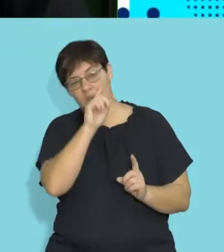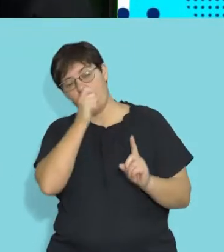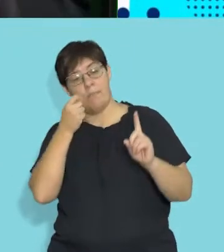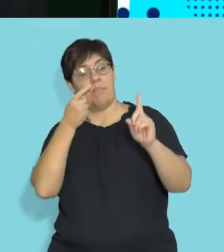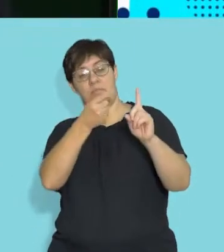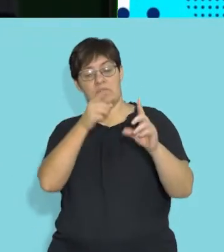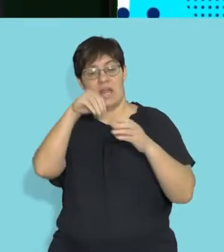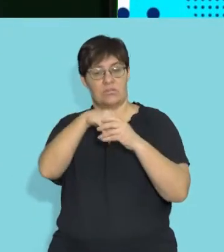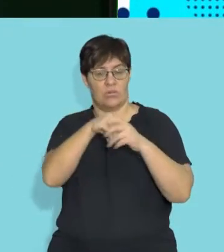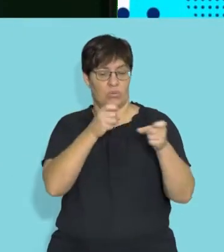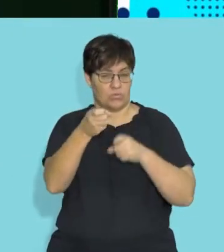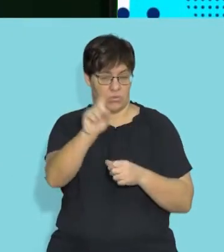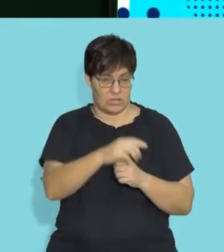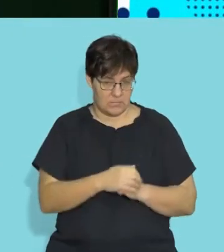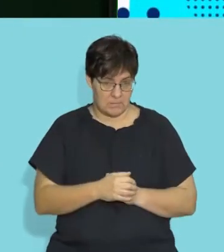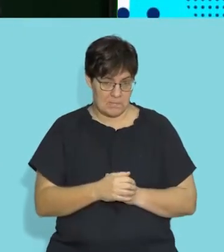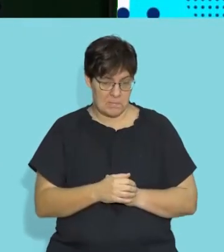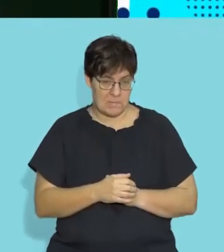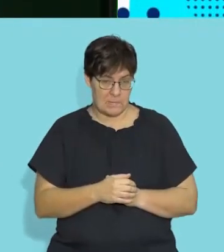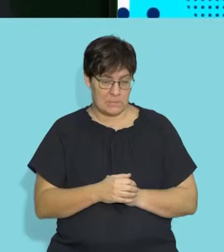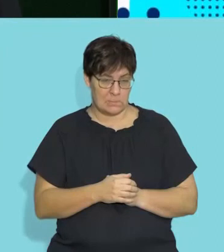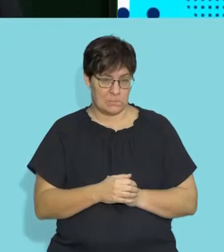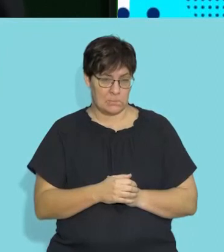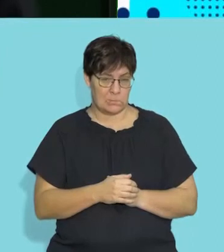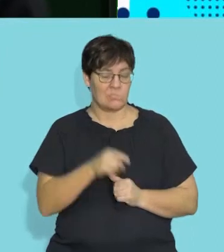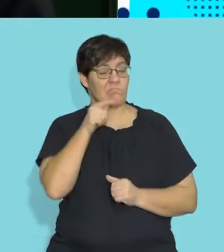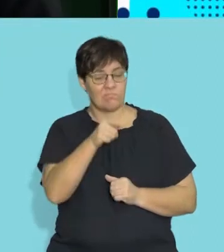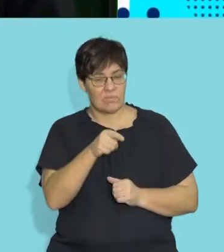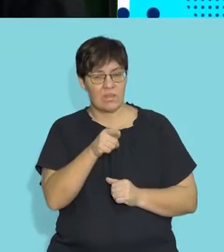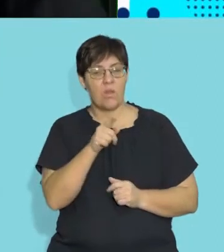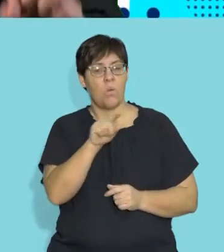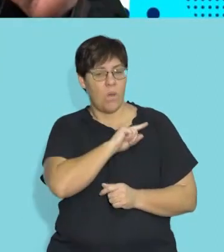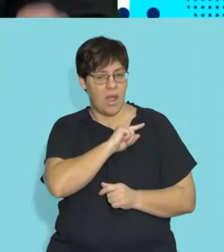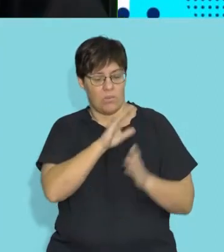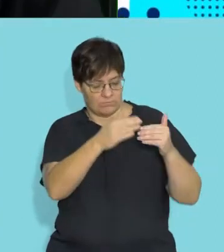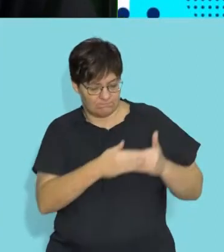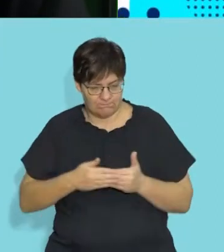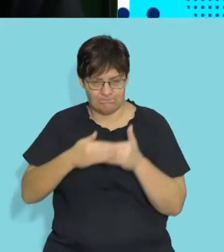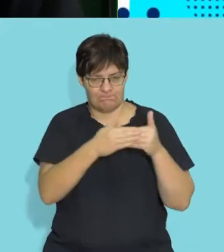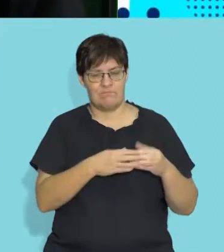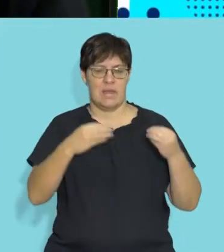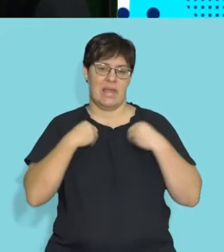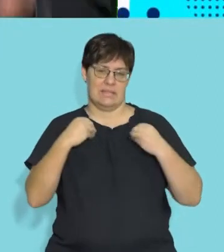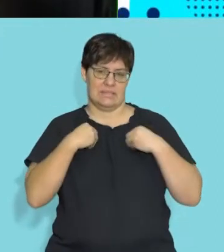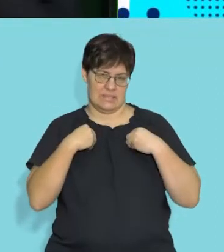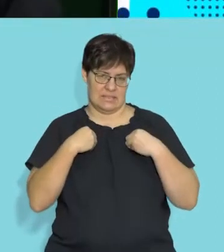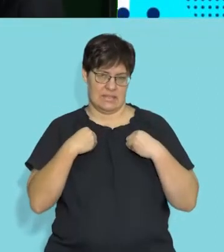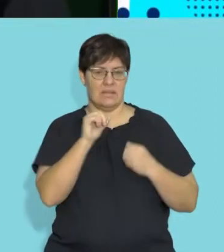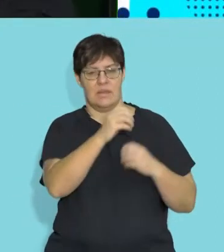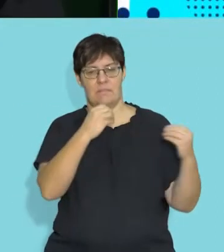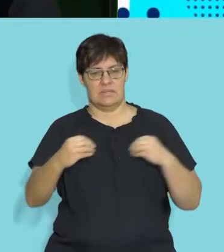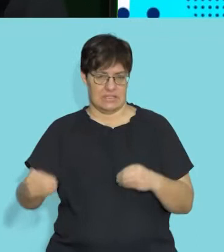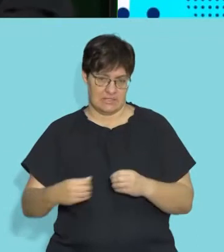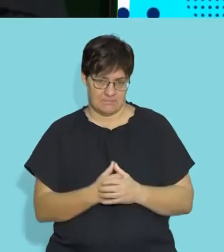what is the purpose of internal control? The purpose of internal control is to safeguard the